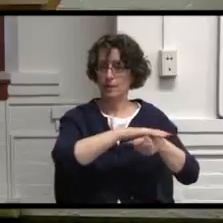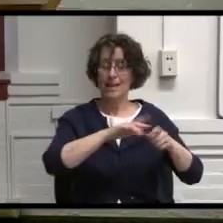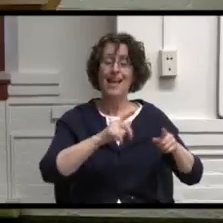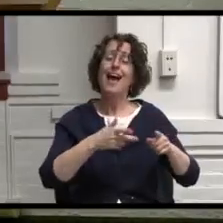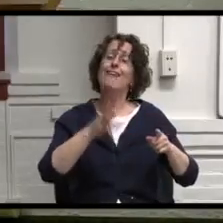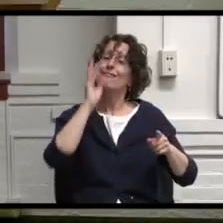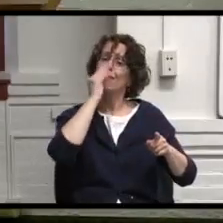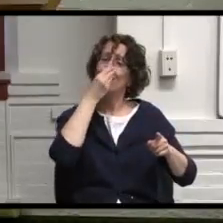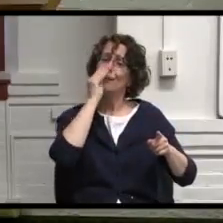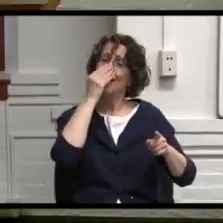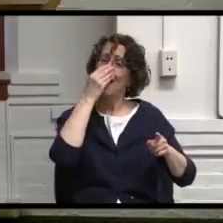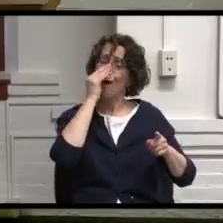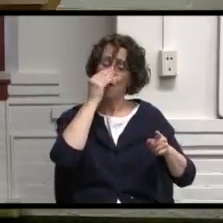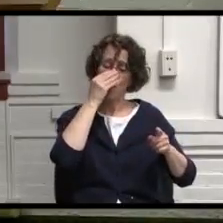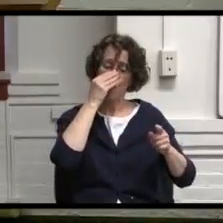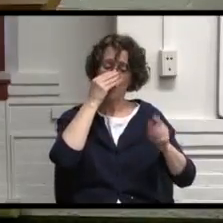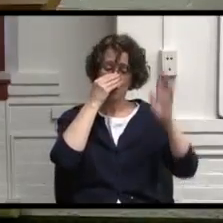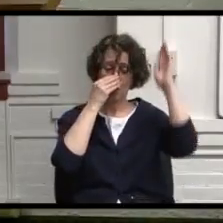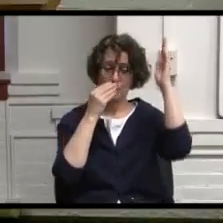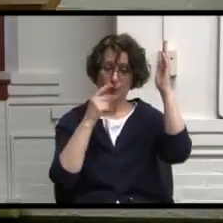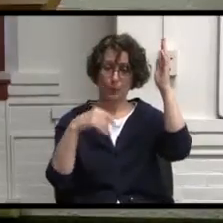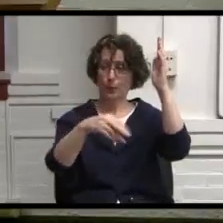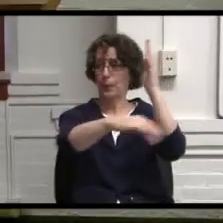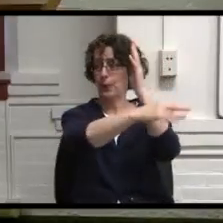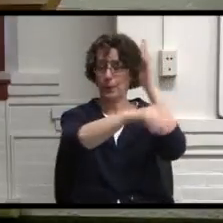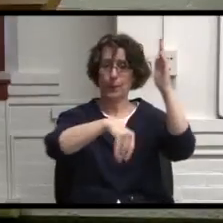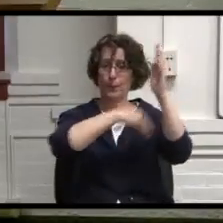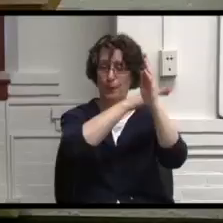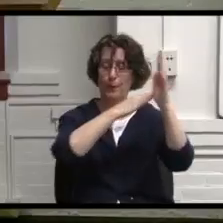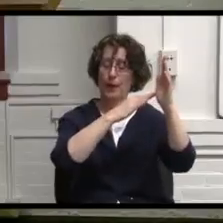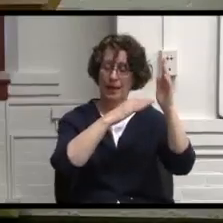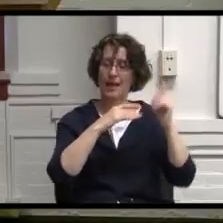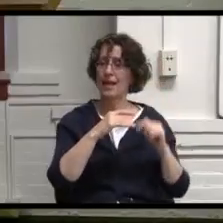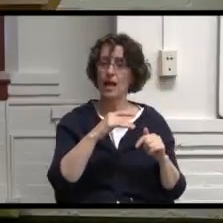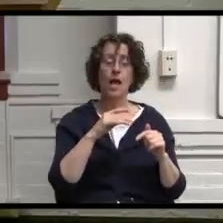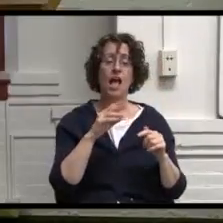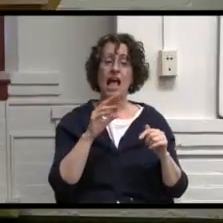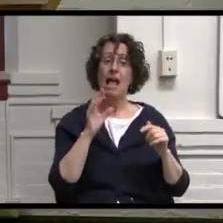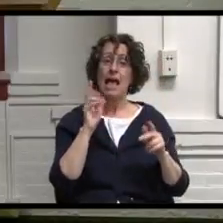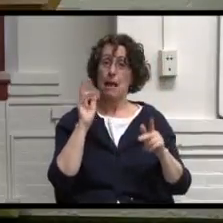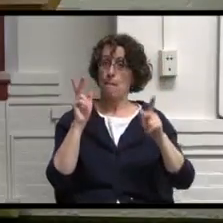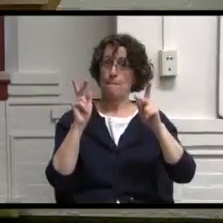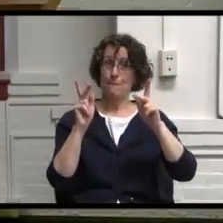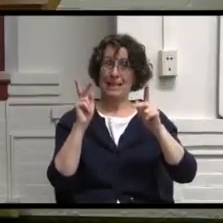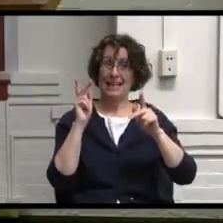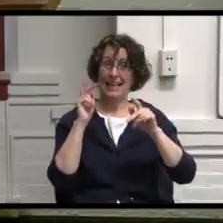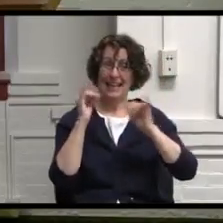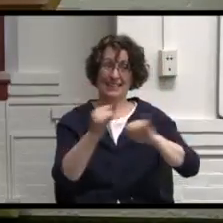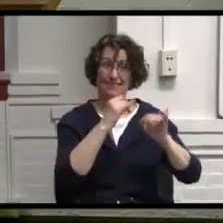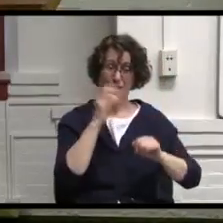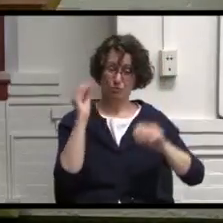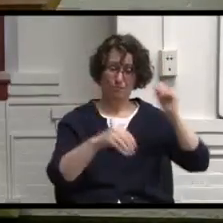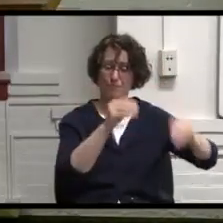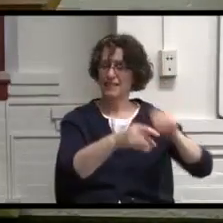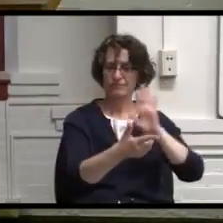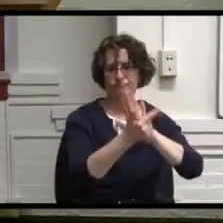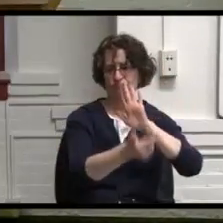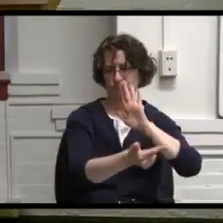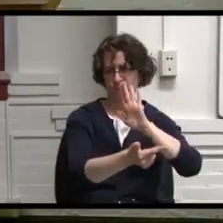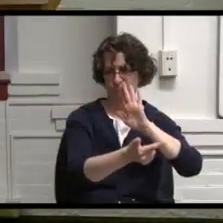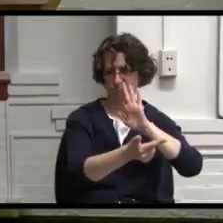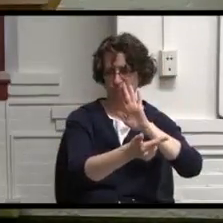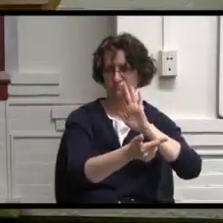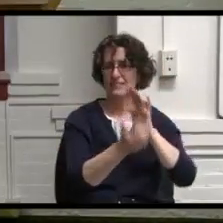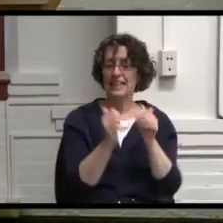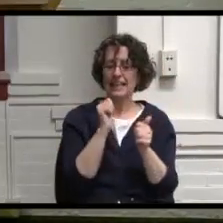surrounding the flagpole, and plantings and decorations not be allowed on individual plots. Each cremains